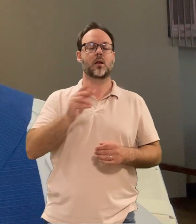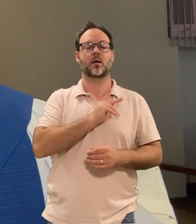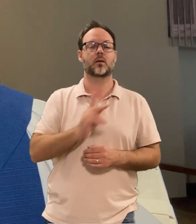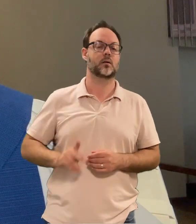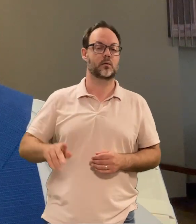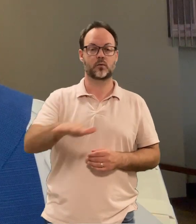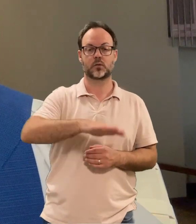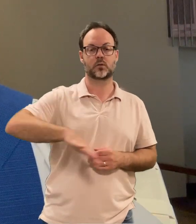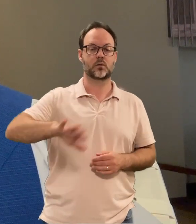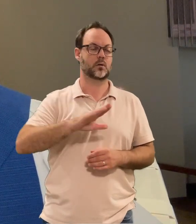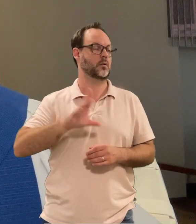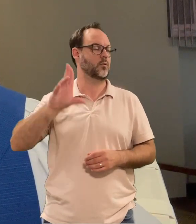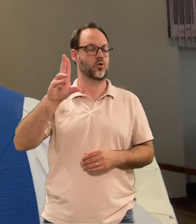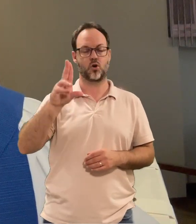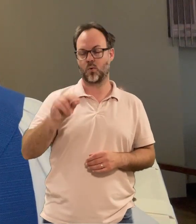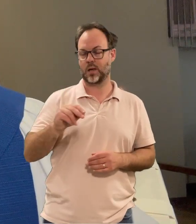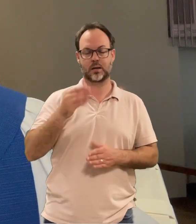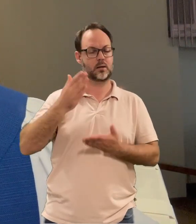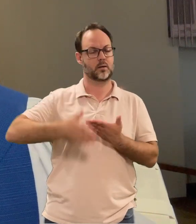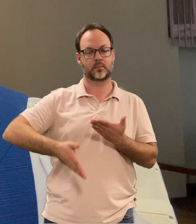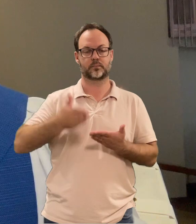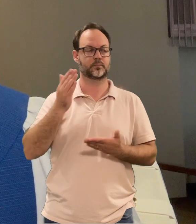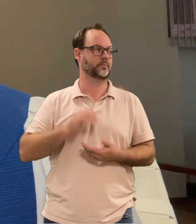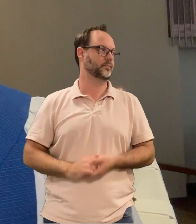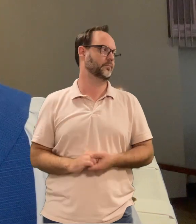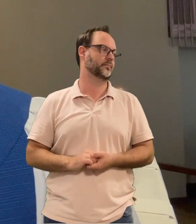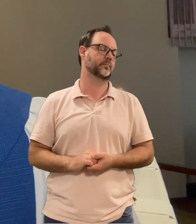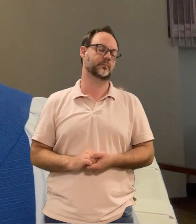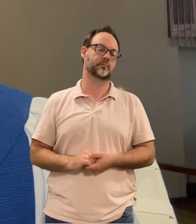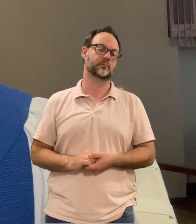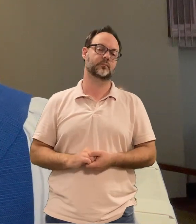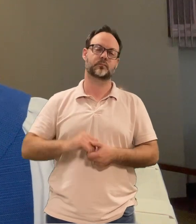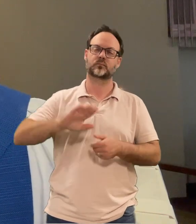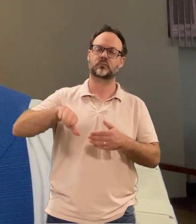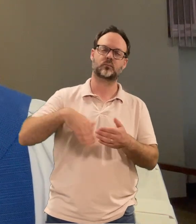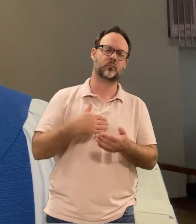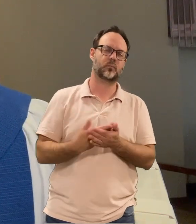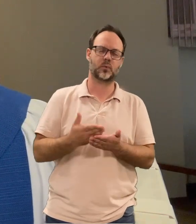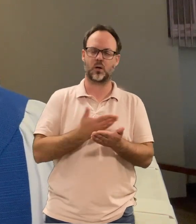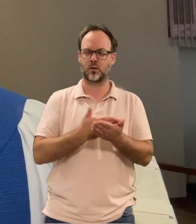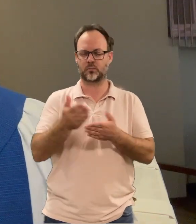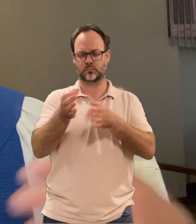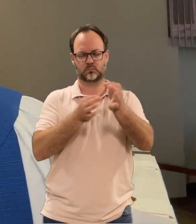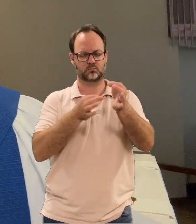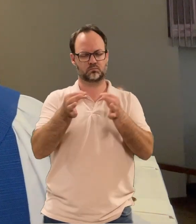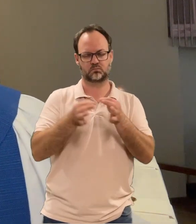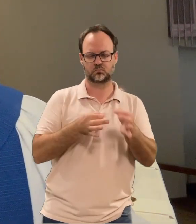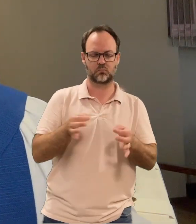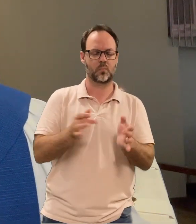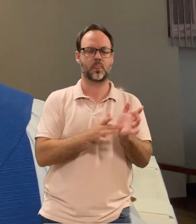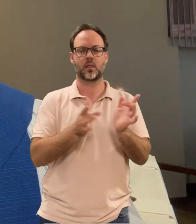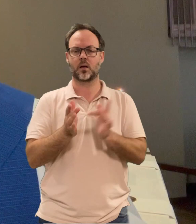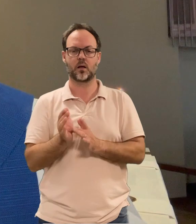forever. And of his kingdom, there will be no end." All of